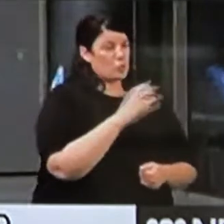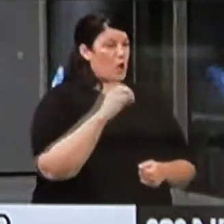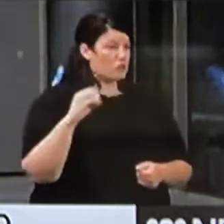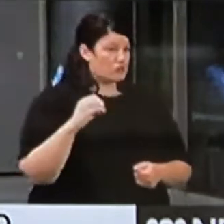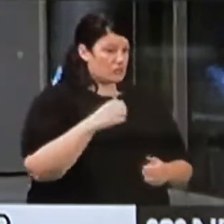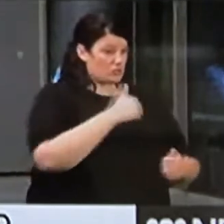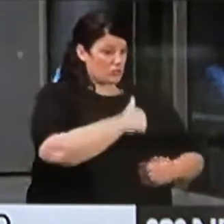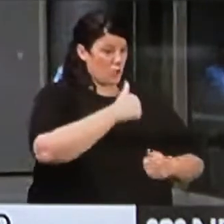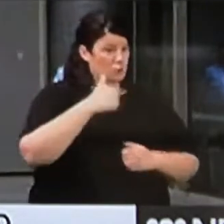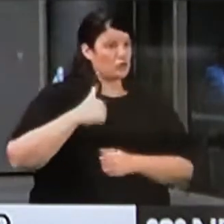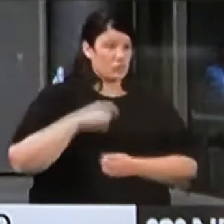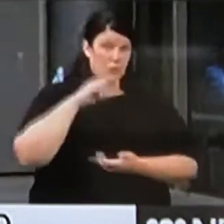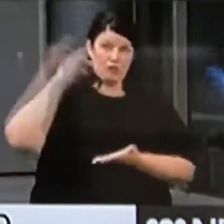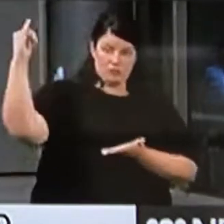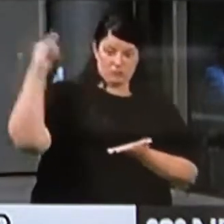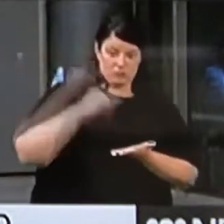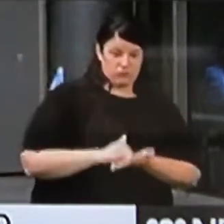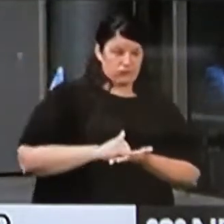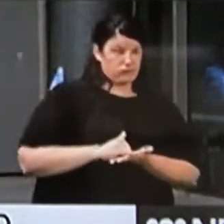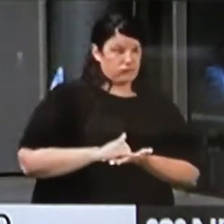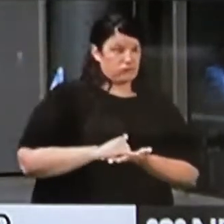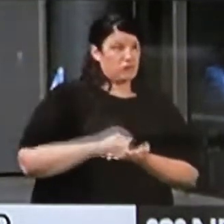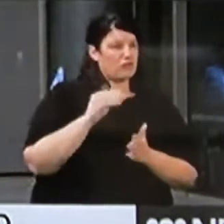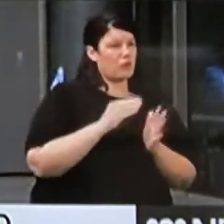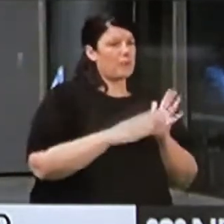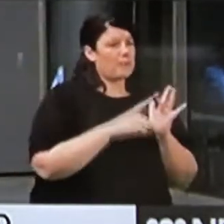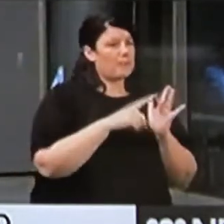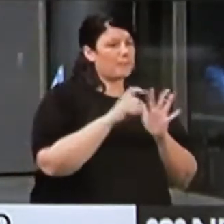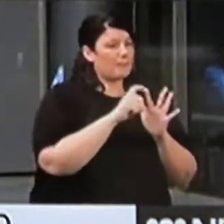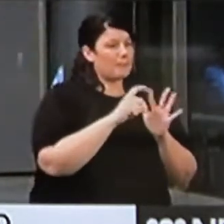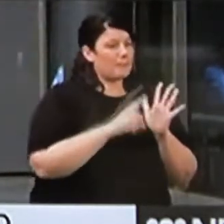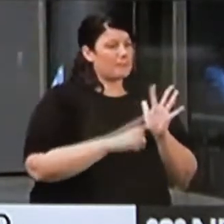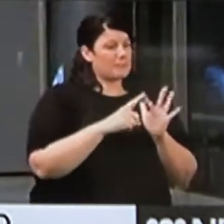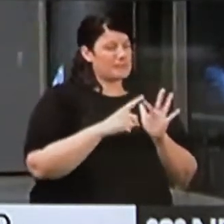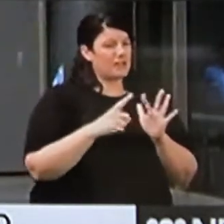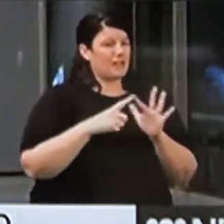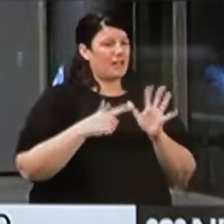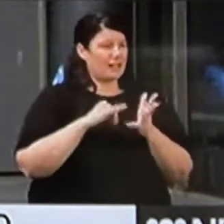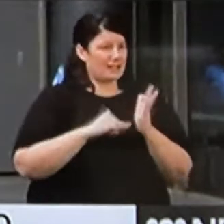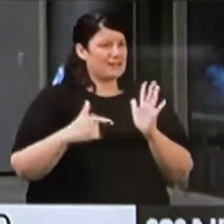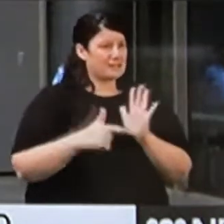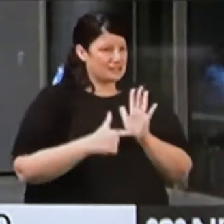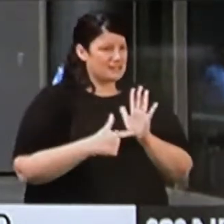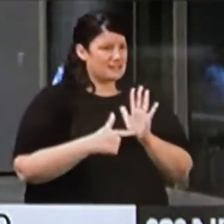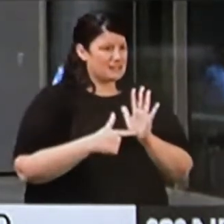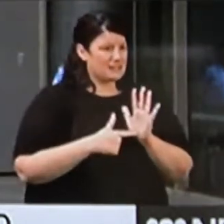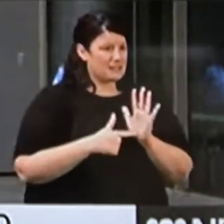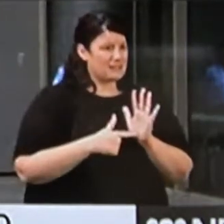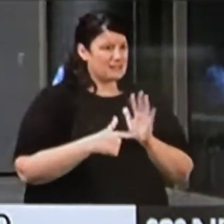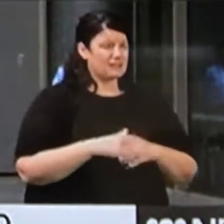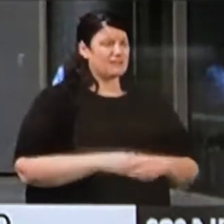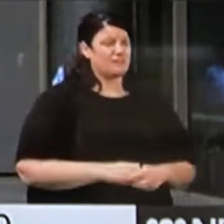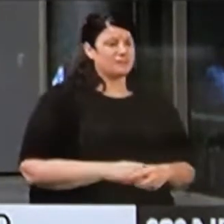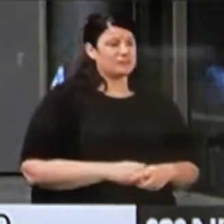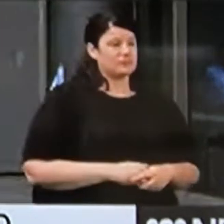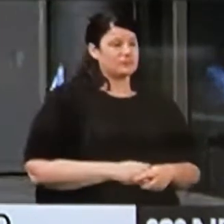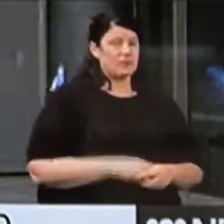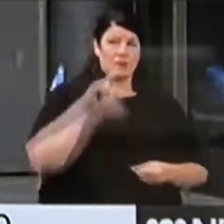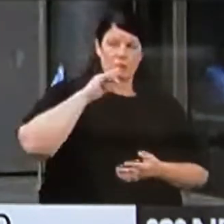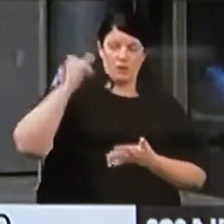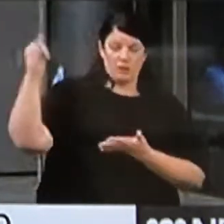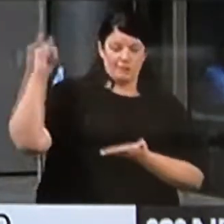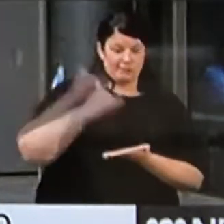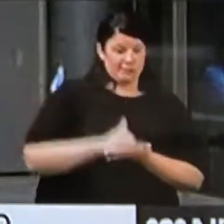some 200 soldiers who will return from the Middle East, and the head of joint operation, General Bilton, has given an undertaking that